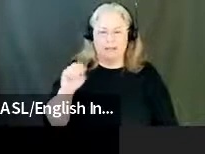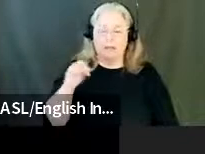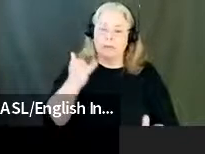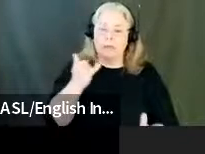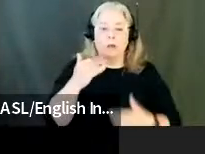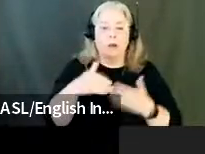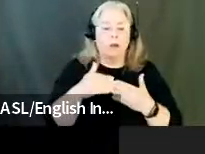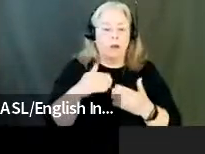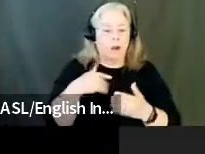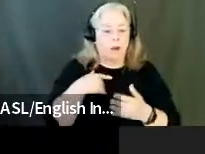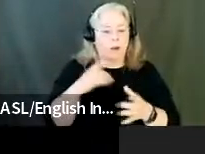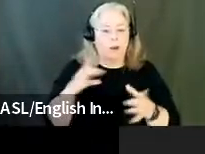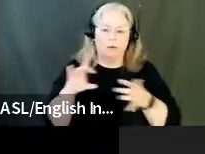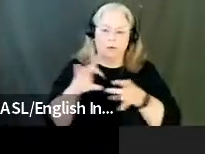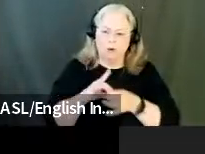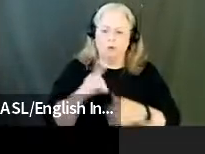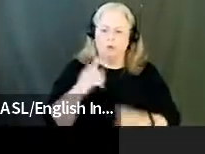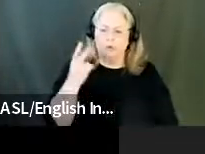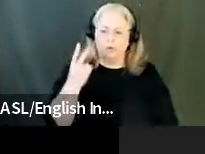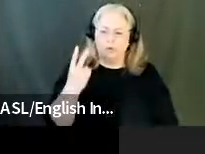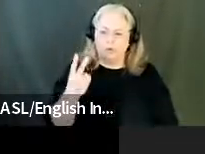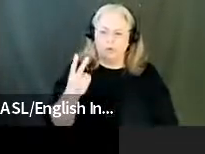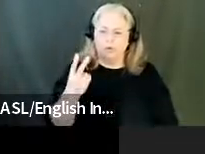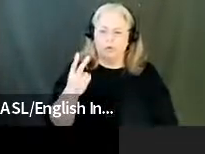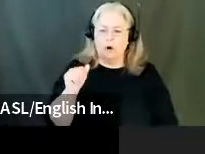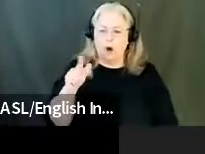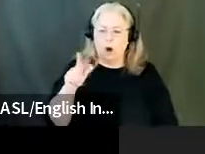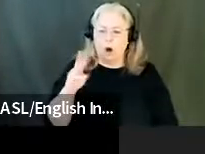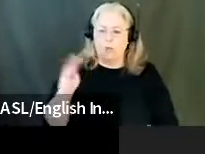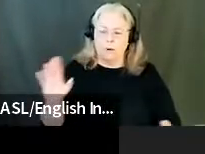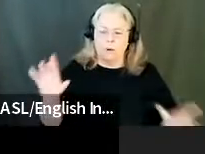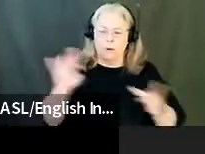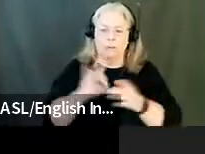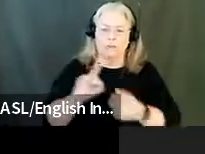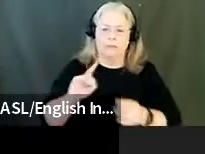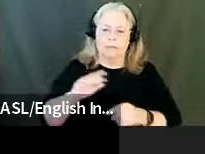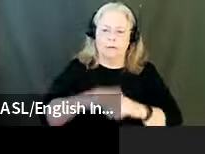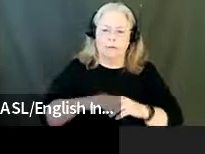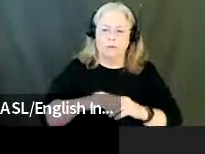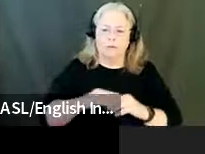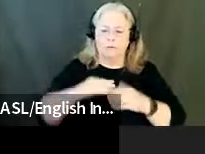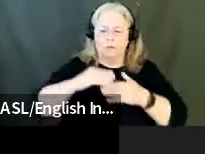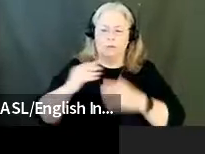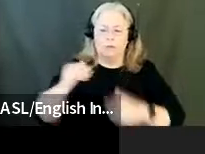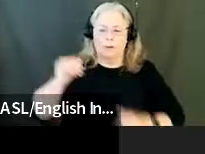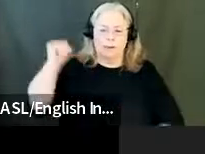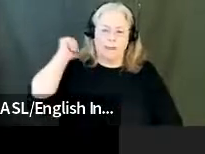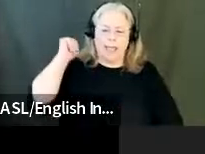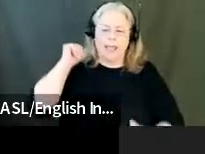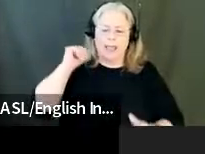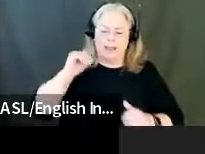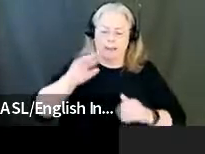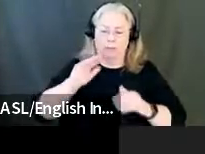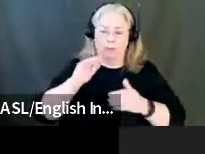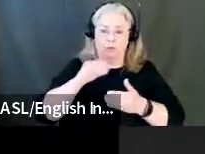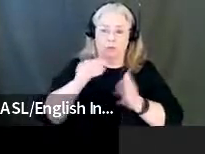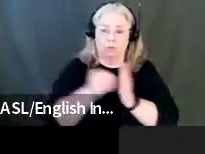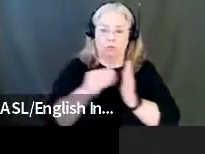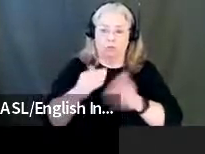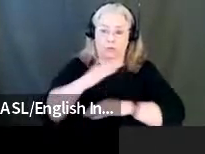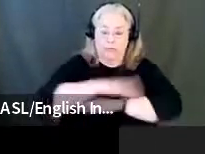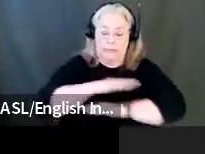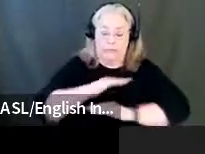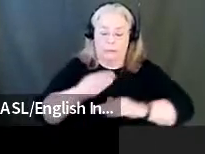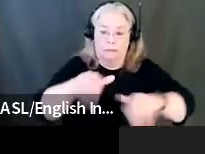showing how do I attach two arms cantilever onto the back of a student's desk, and just showing, this is